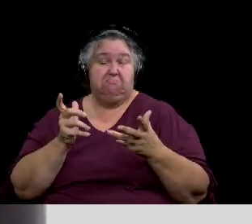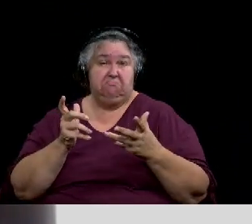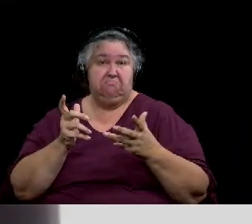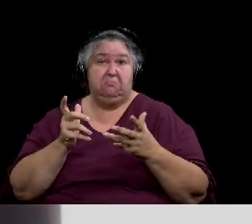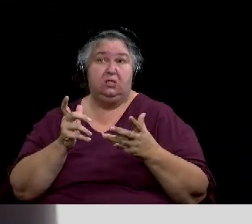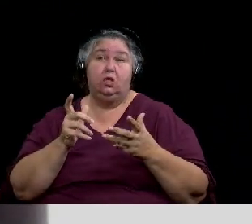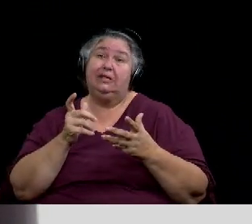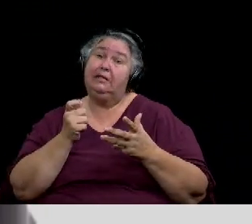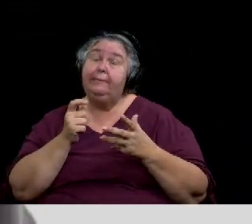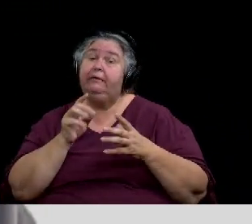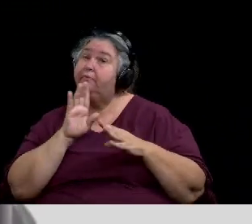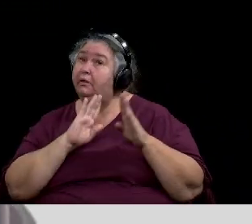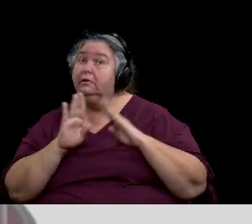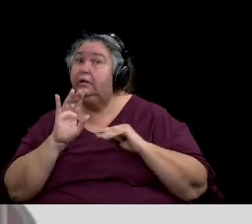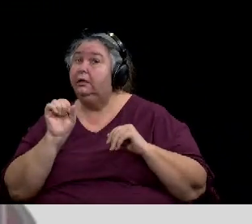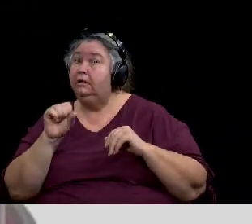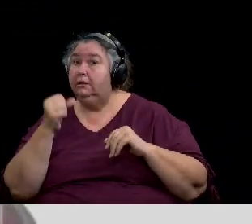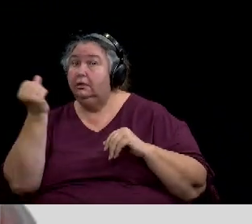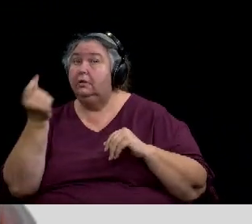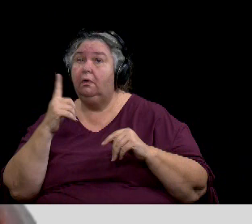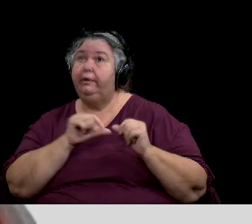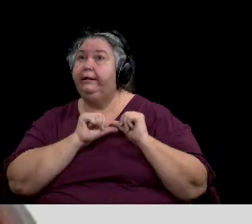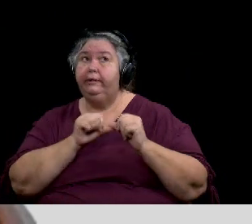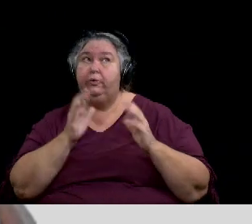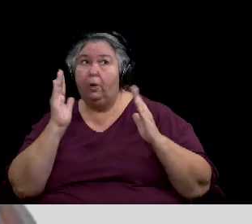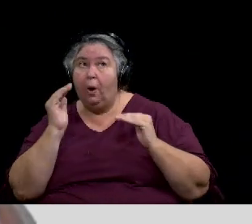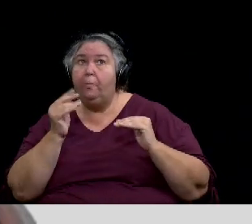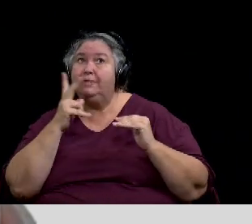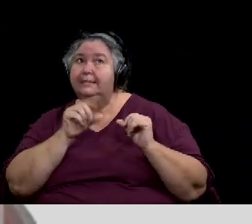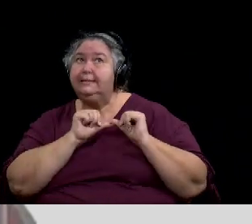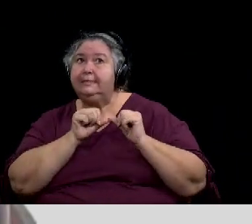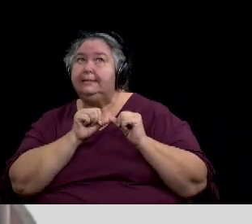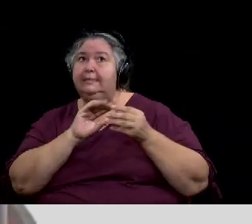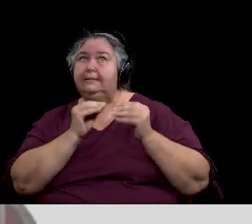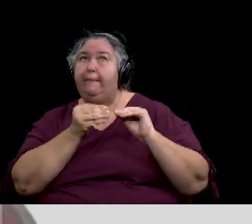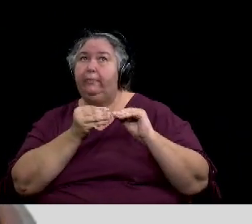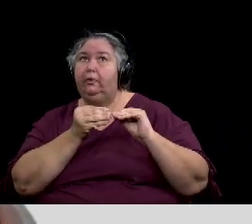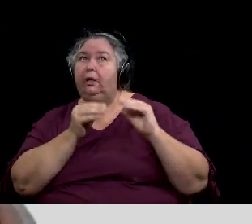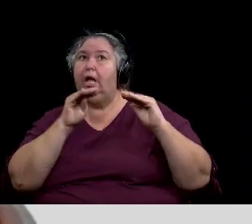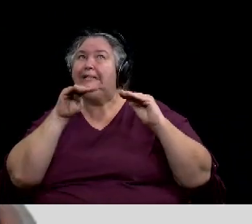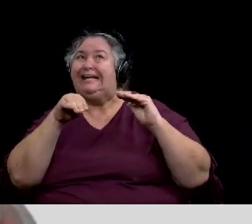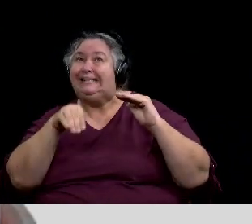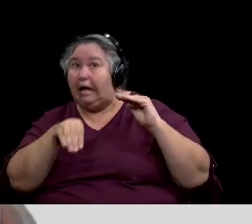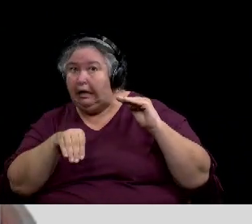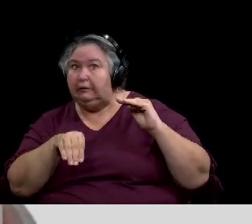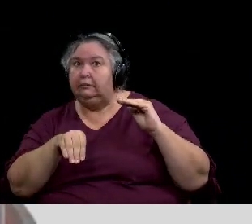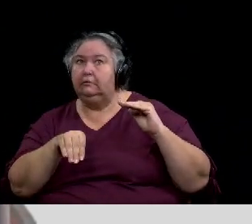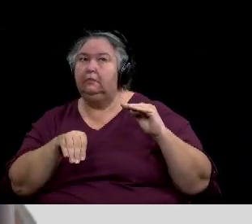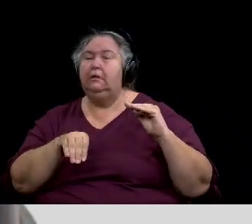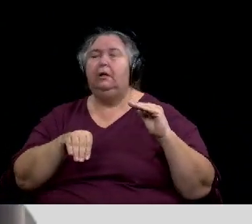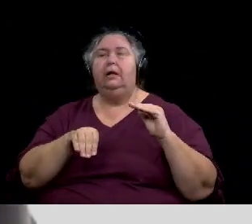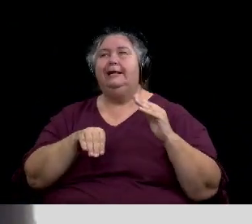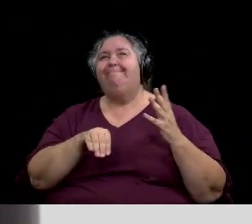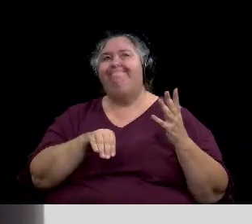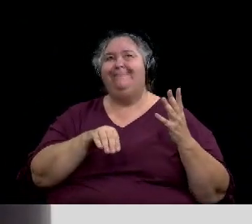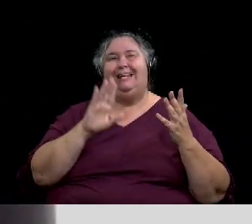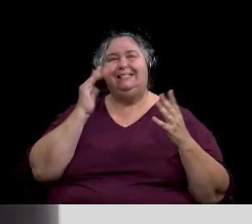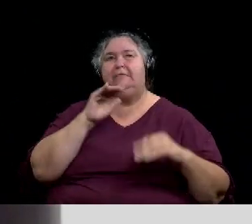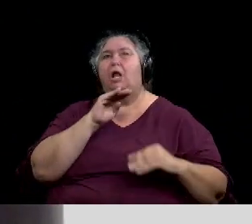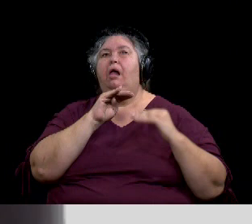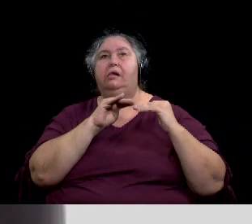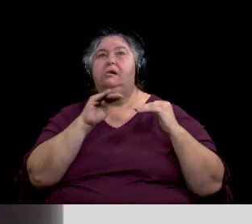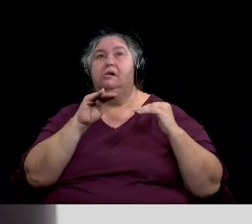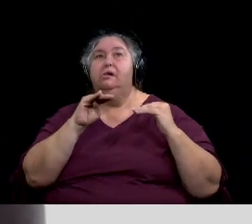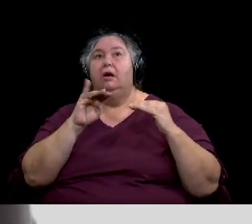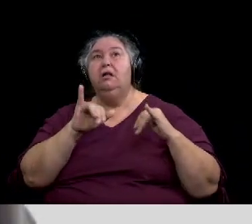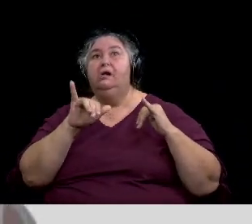of frustration. We continue to hope that we will see that number decline, and it just seems to hang on at